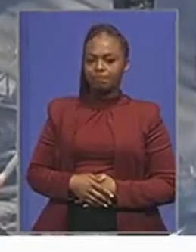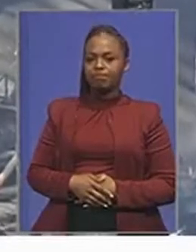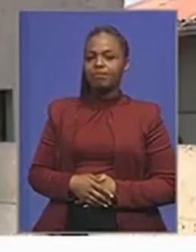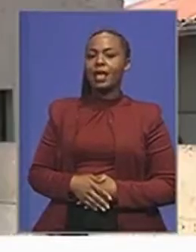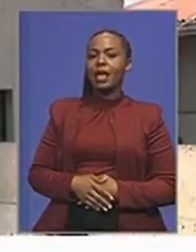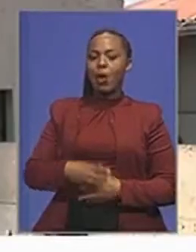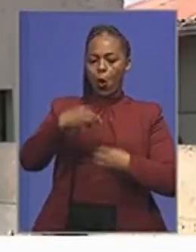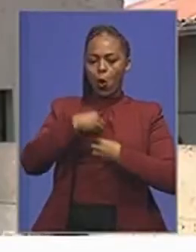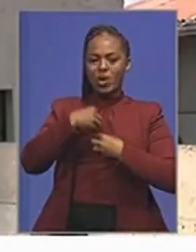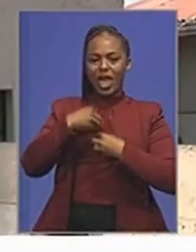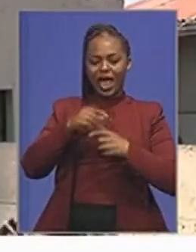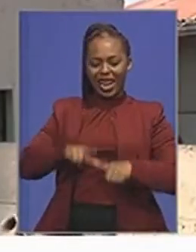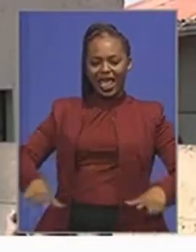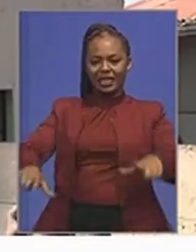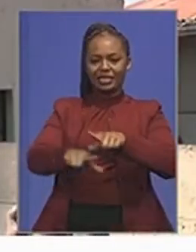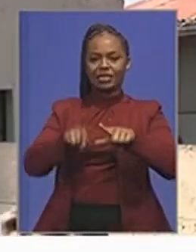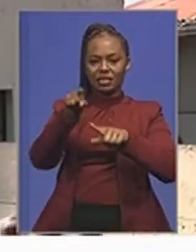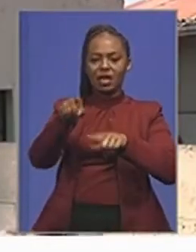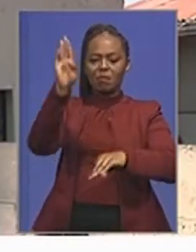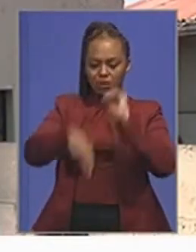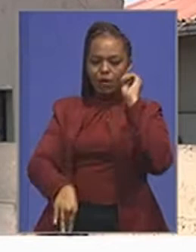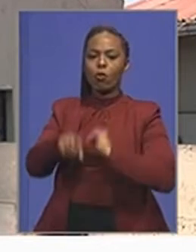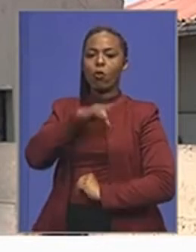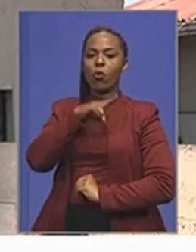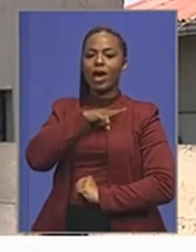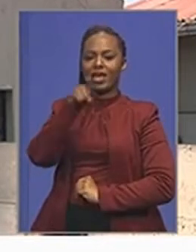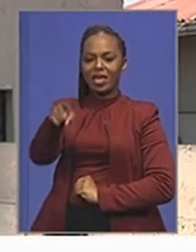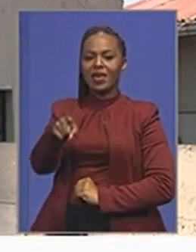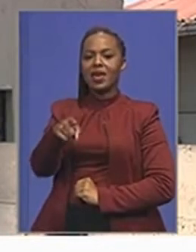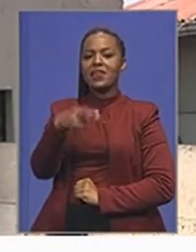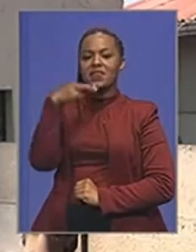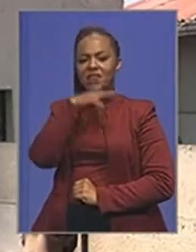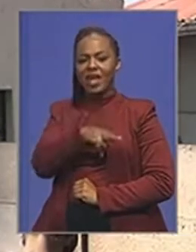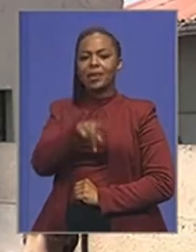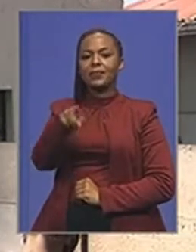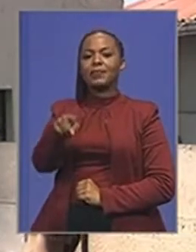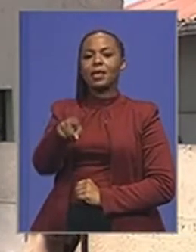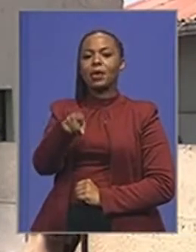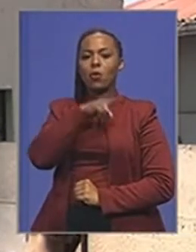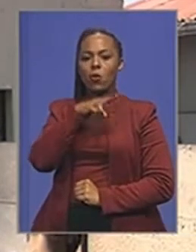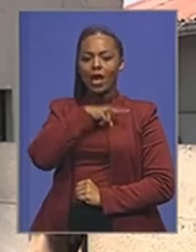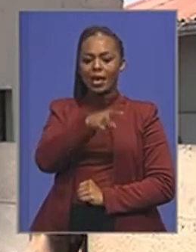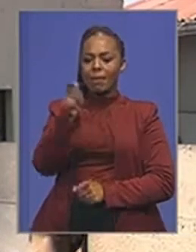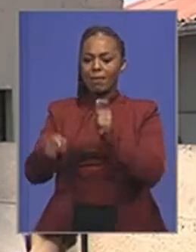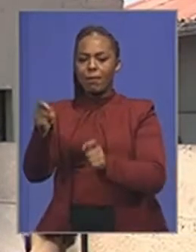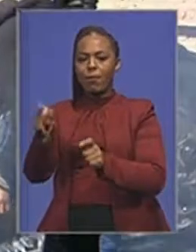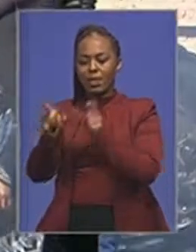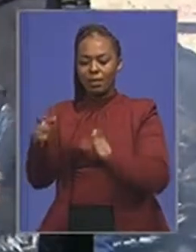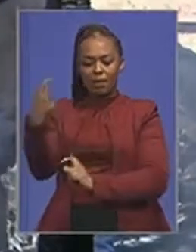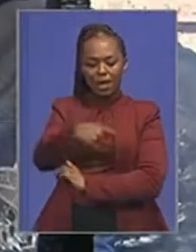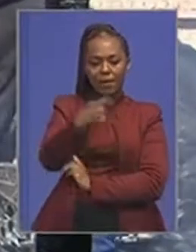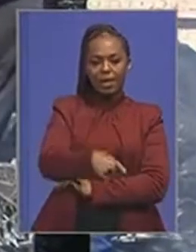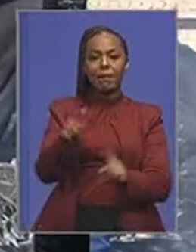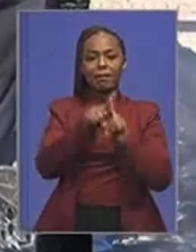He connects illegally into the water and electricity supply as well. And these people are paying him, but he never pays the city.